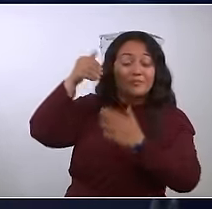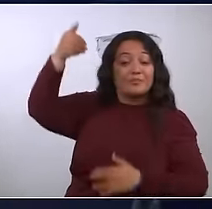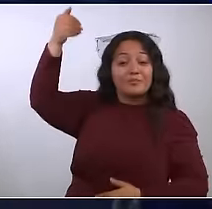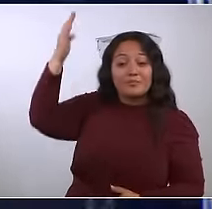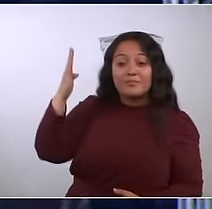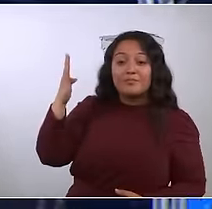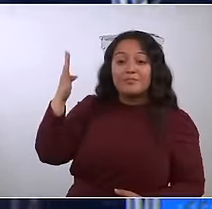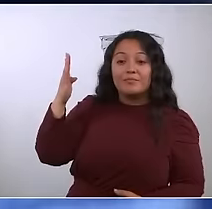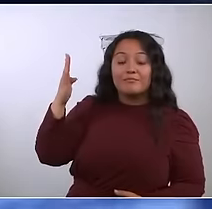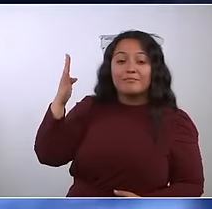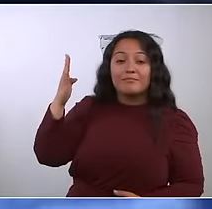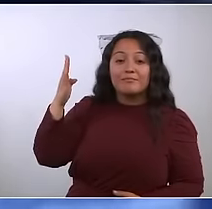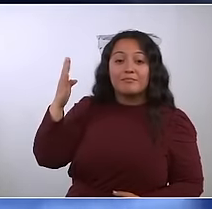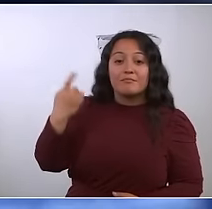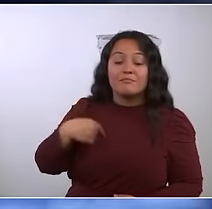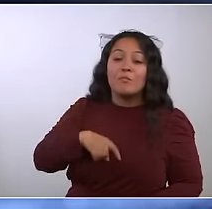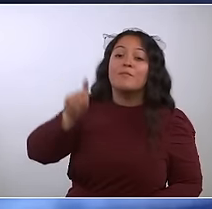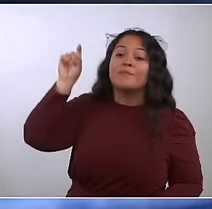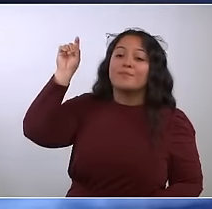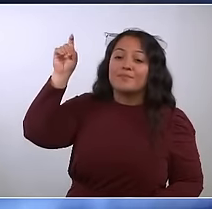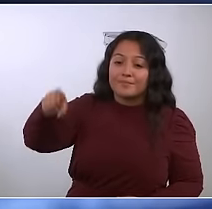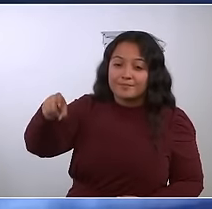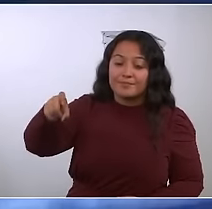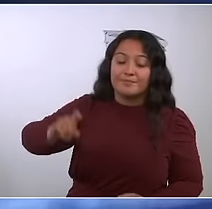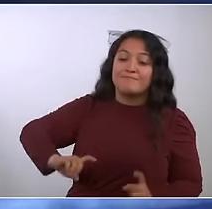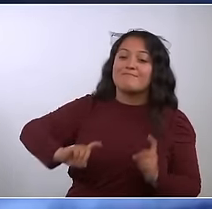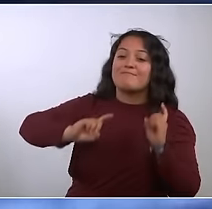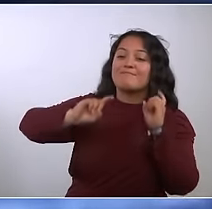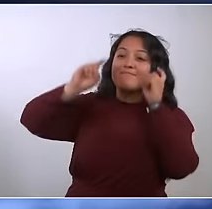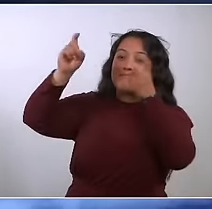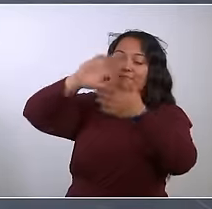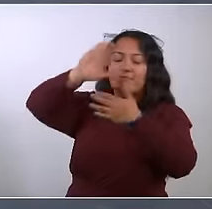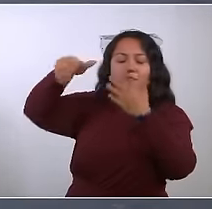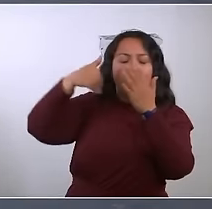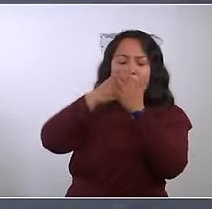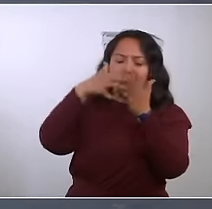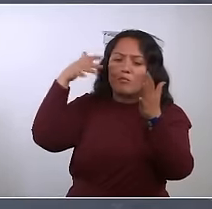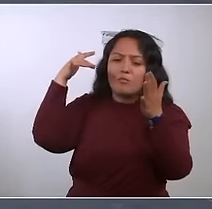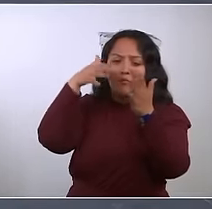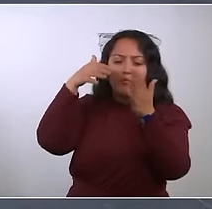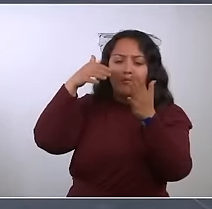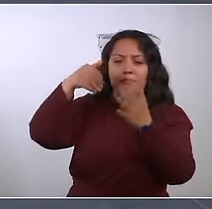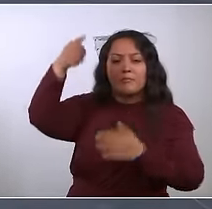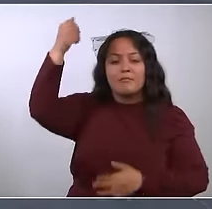gloria. Tenemos a darle gloria. We have to give him glory.